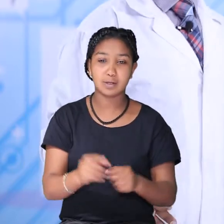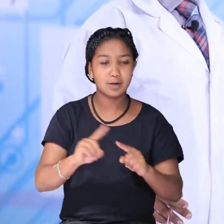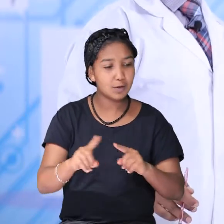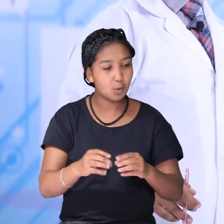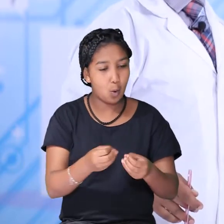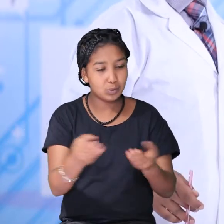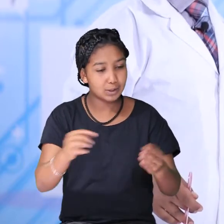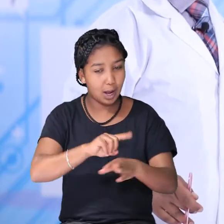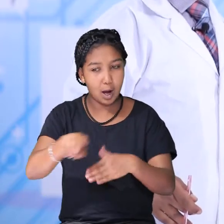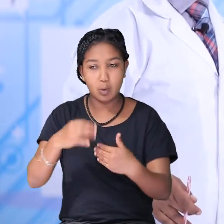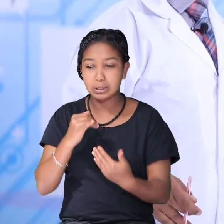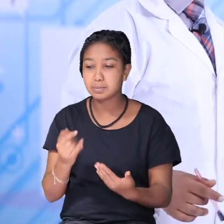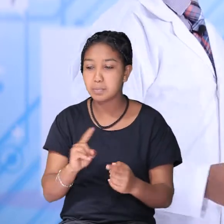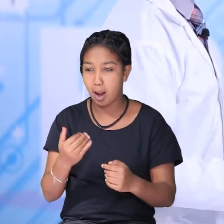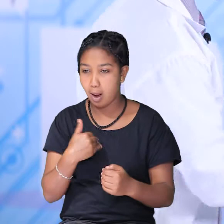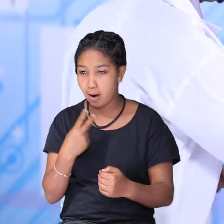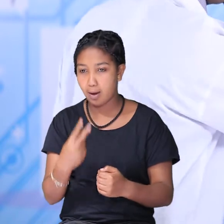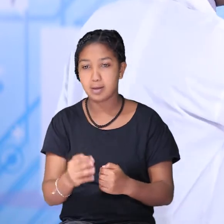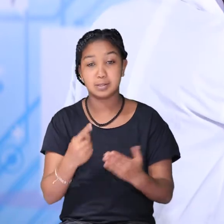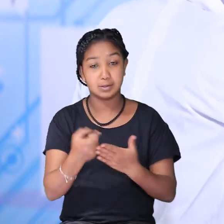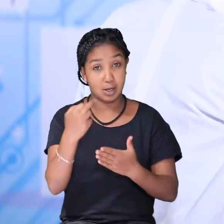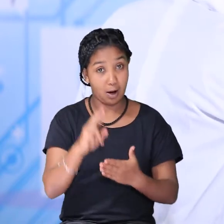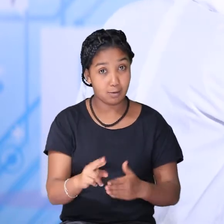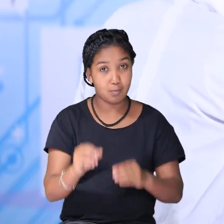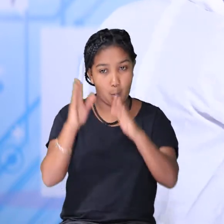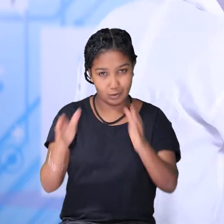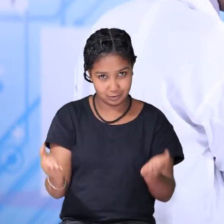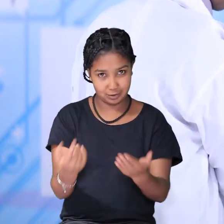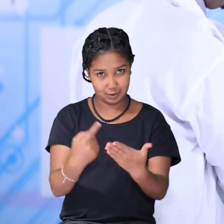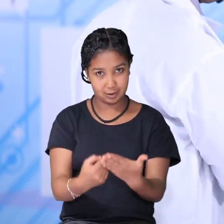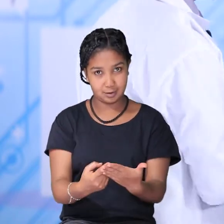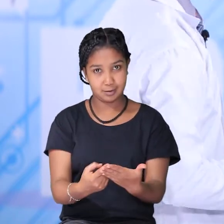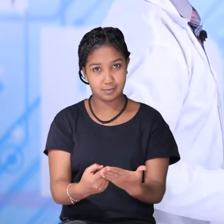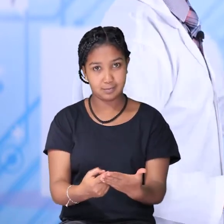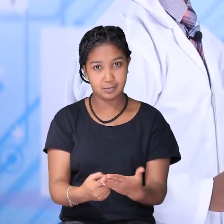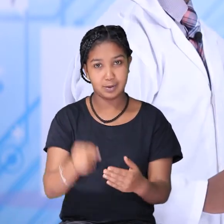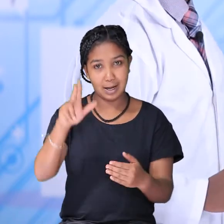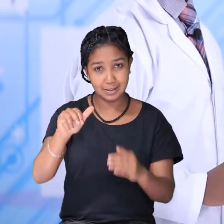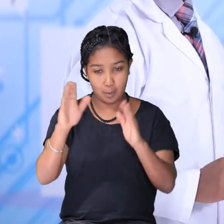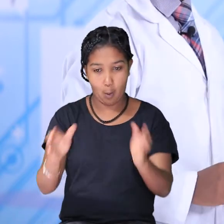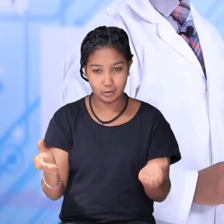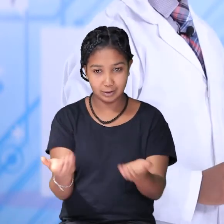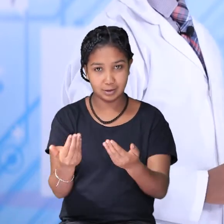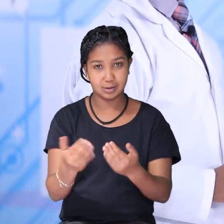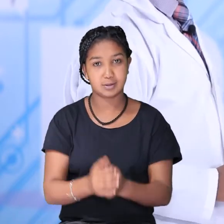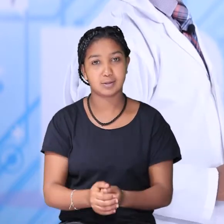objects around it. There are boxes here. There are 3 boxes here.